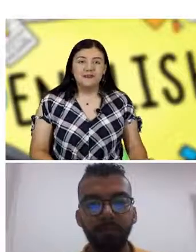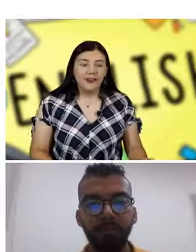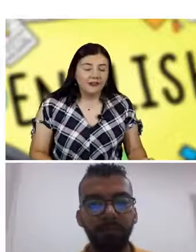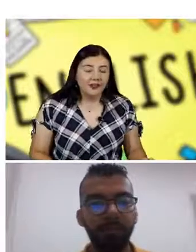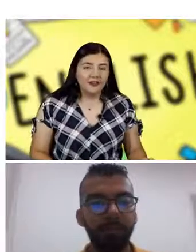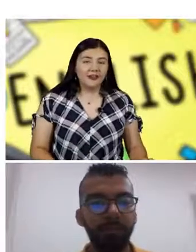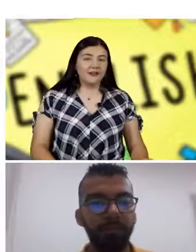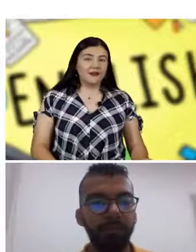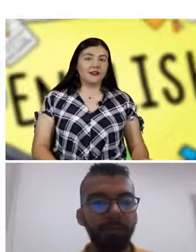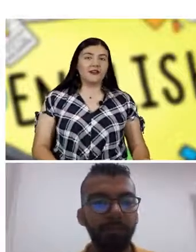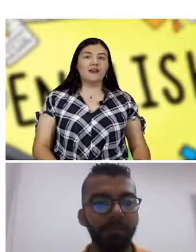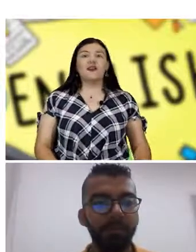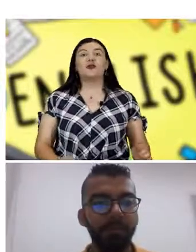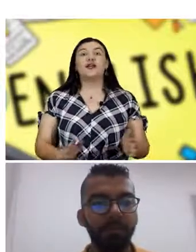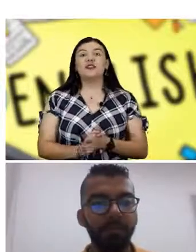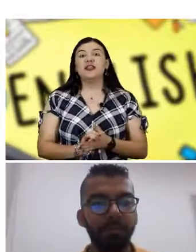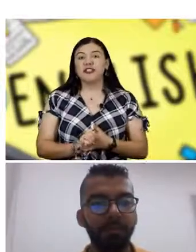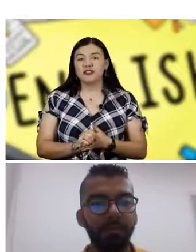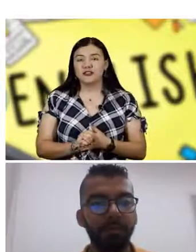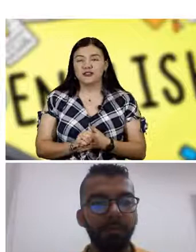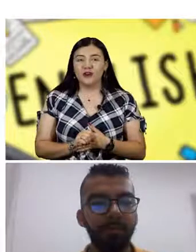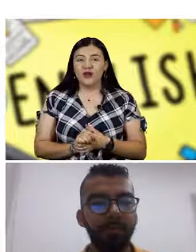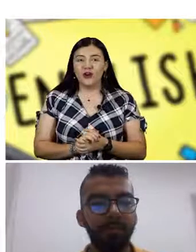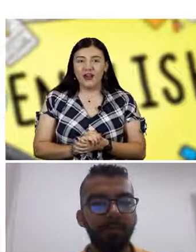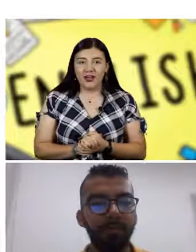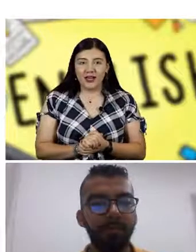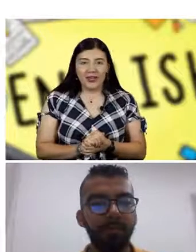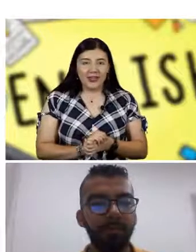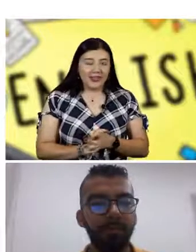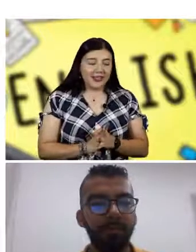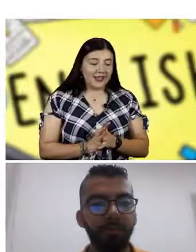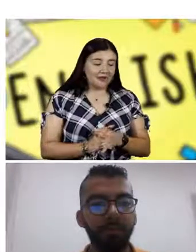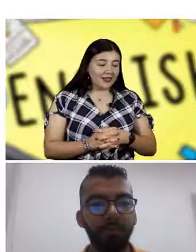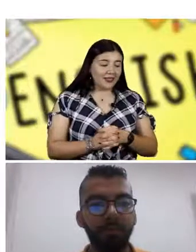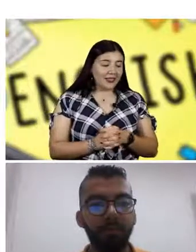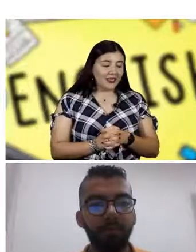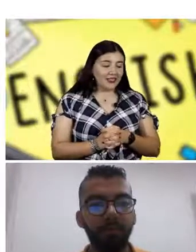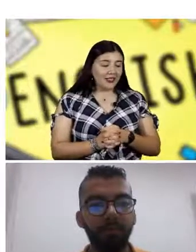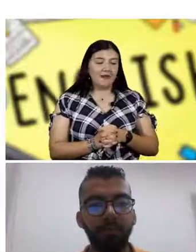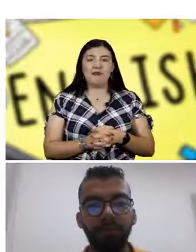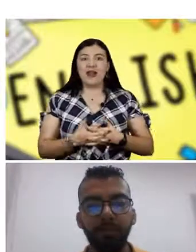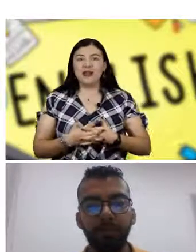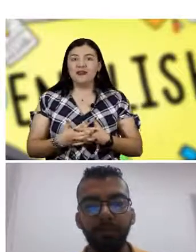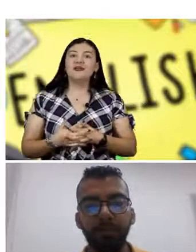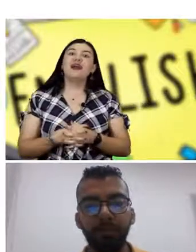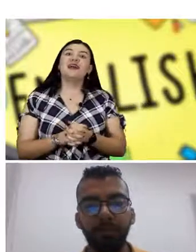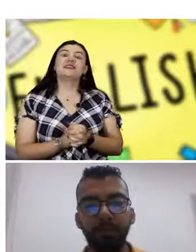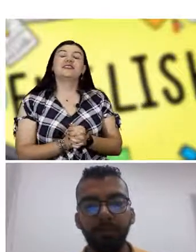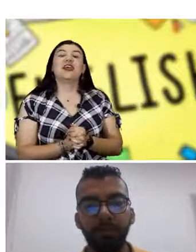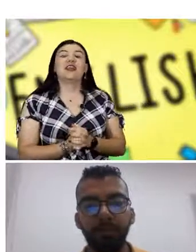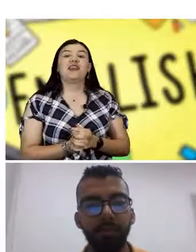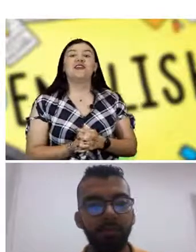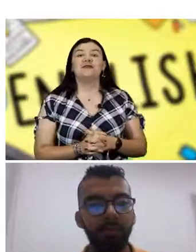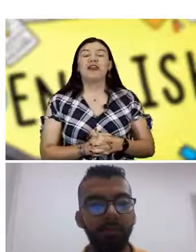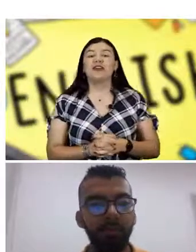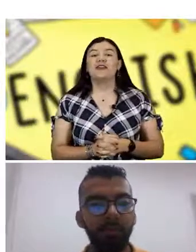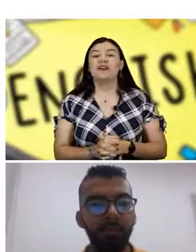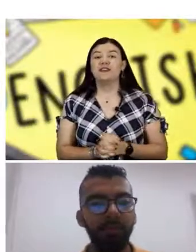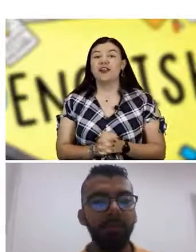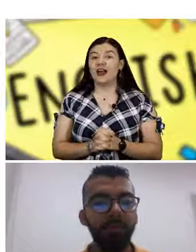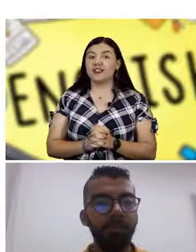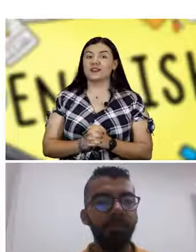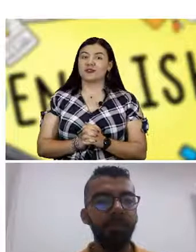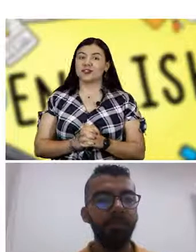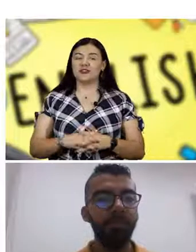Okay, very good, very good. Congratulations to Olga, Emily, Mario, and Sergio.